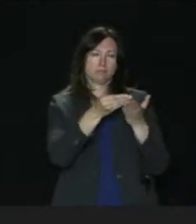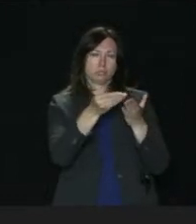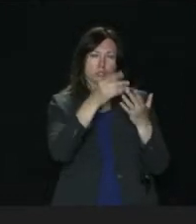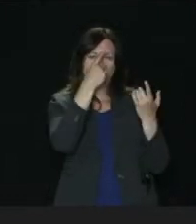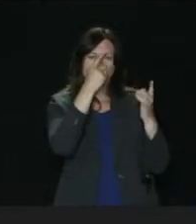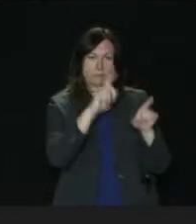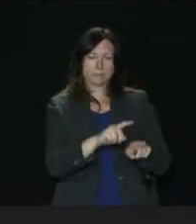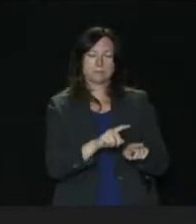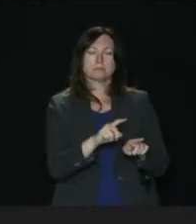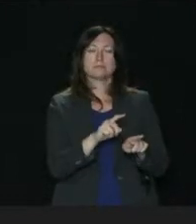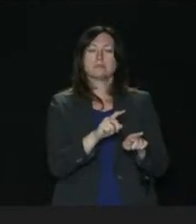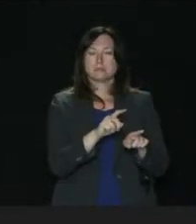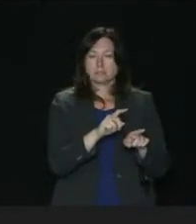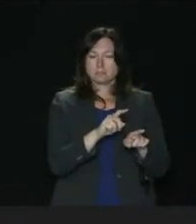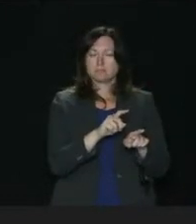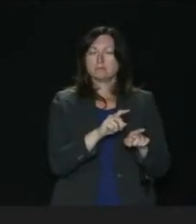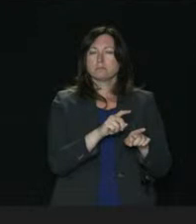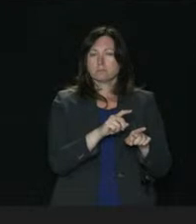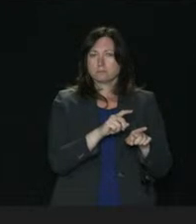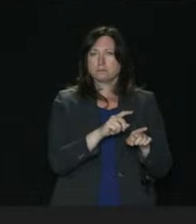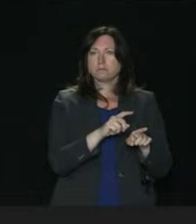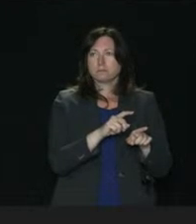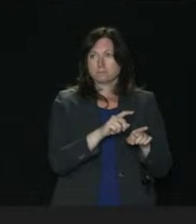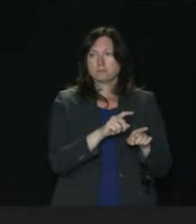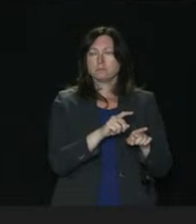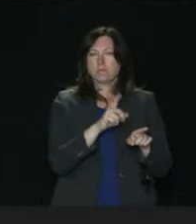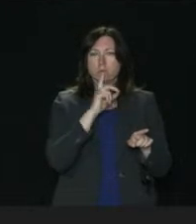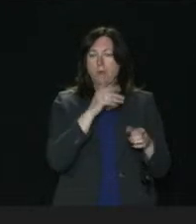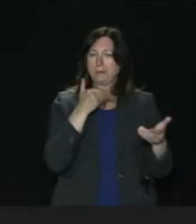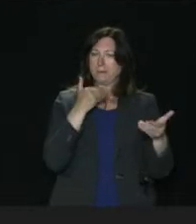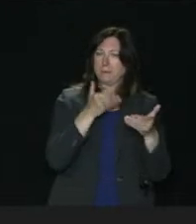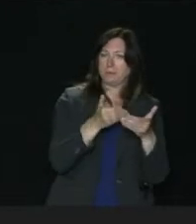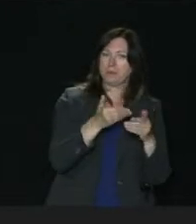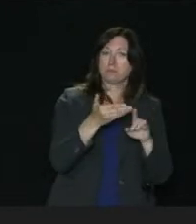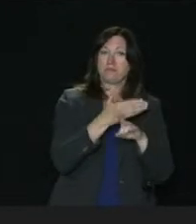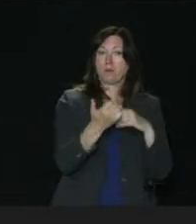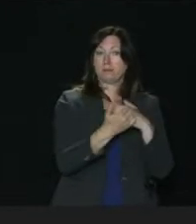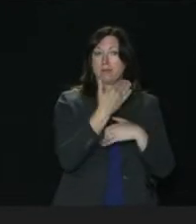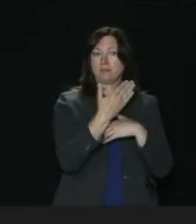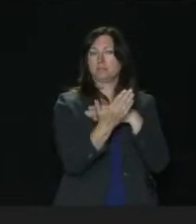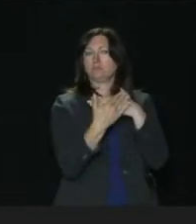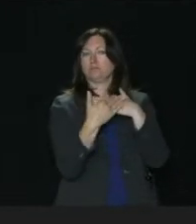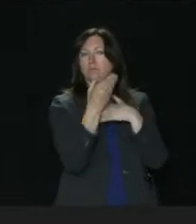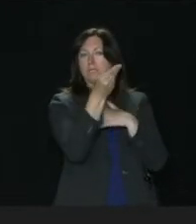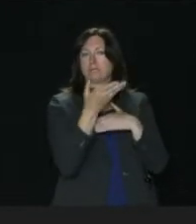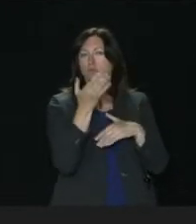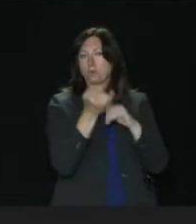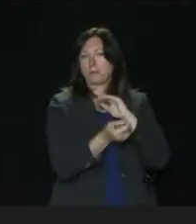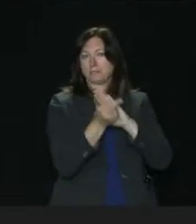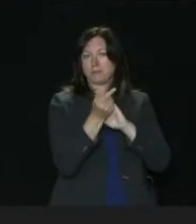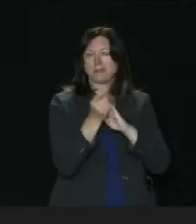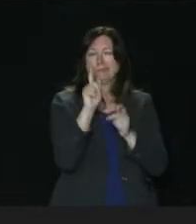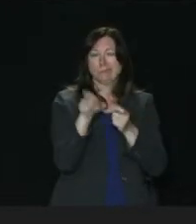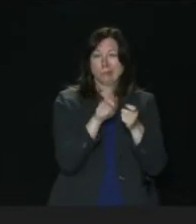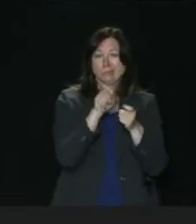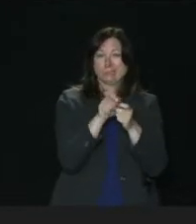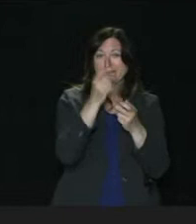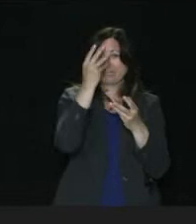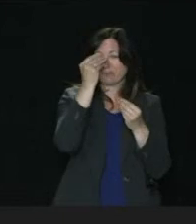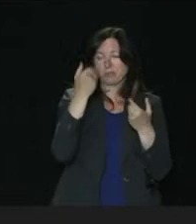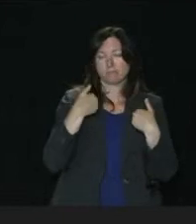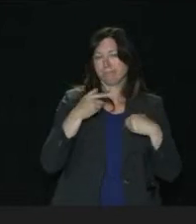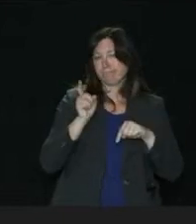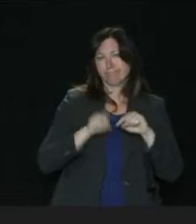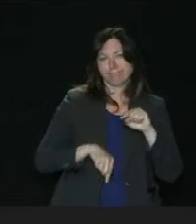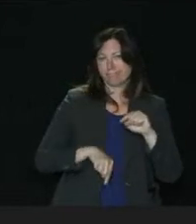because we receive it very close to the time of the shipment. So unfortunately, I can't give you any additional detail